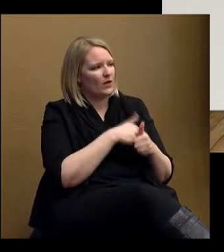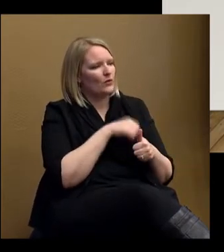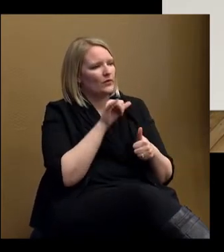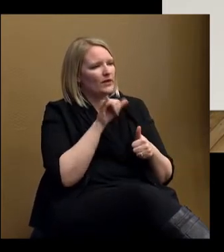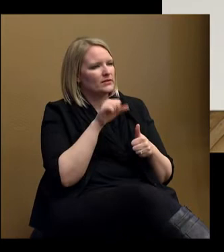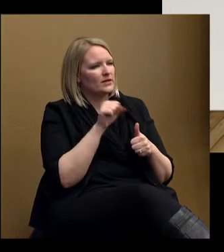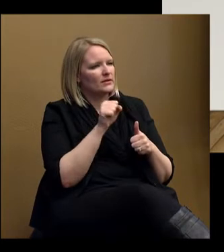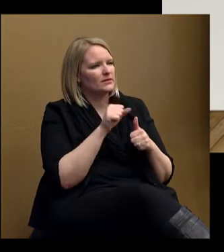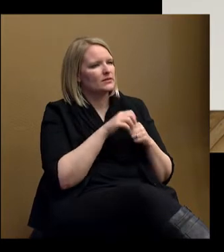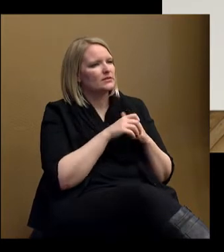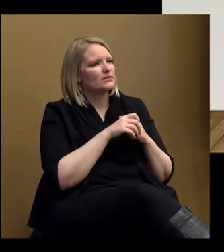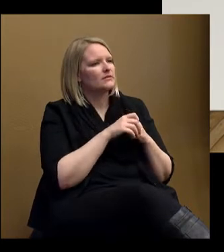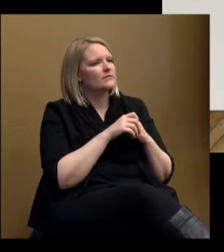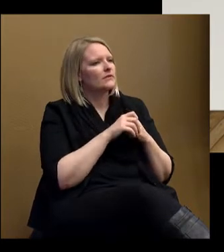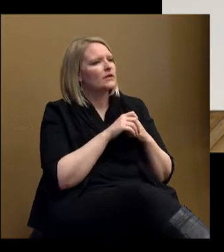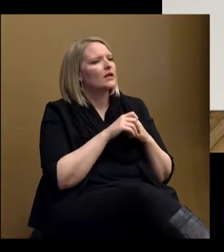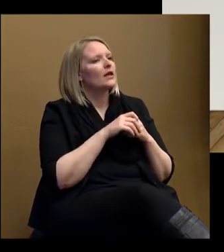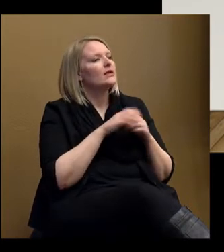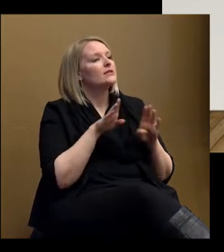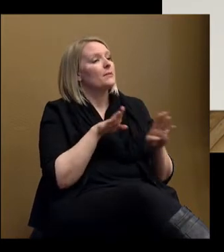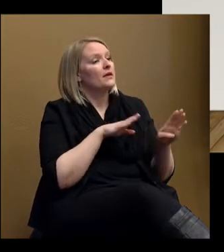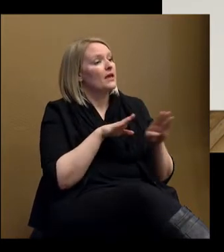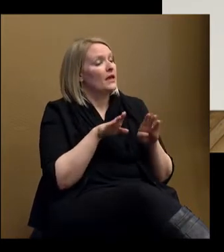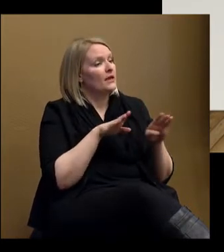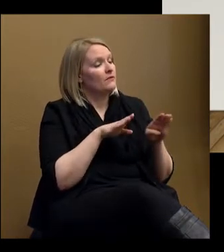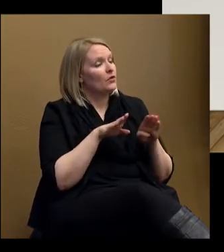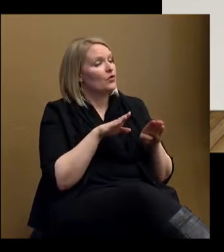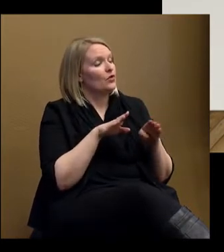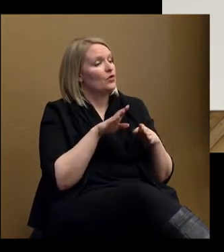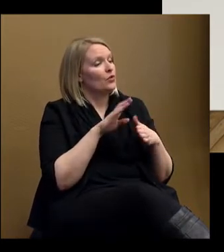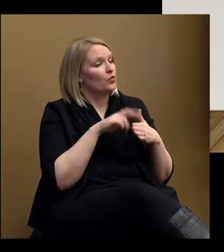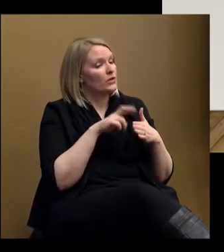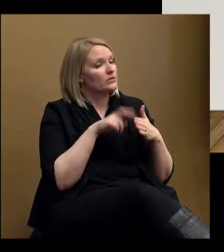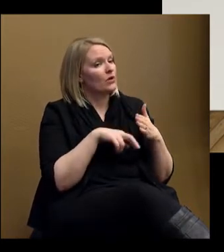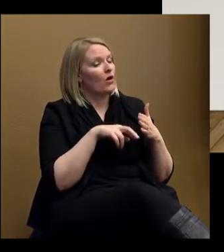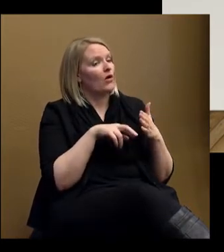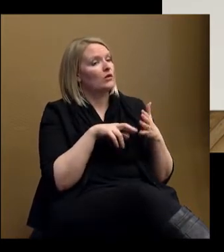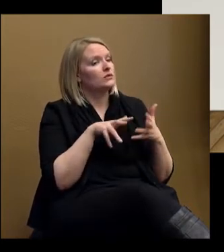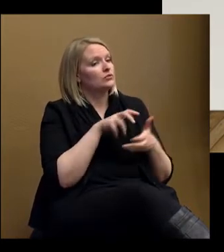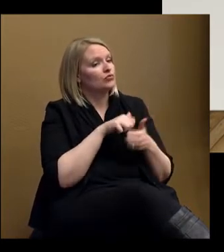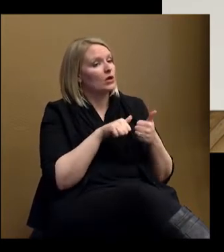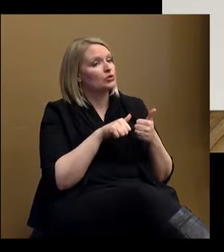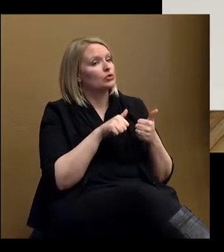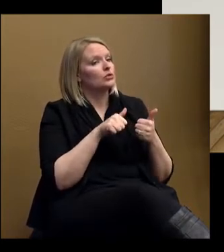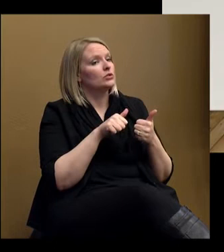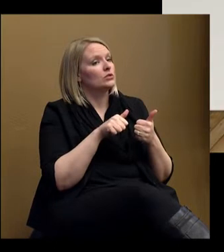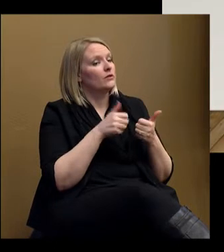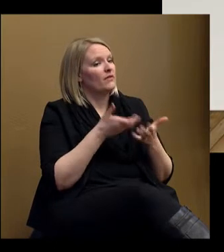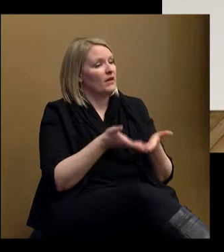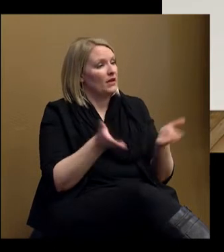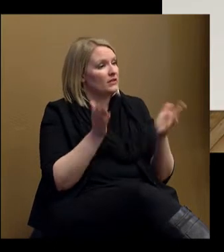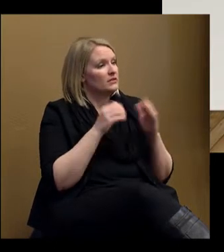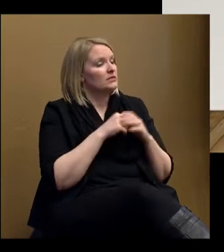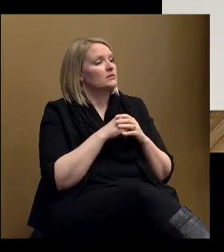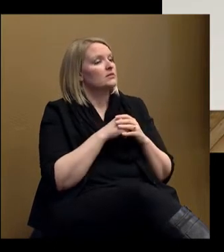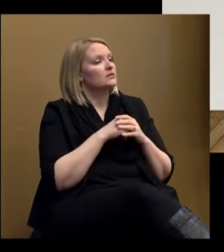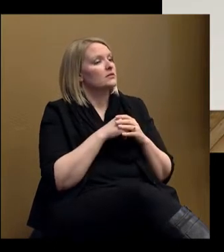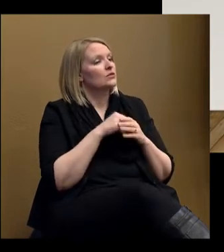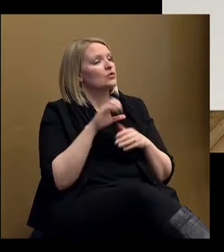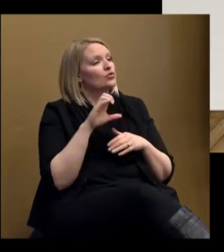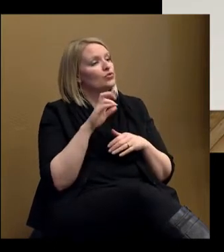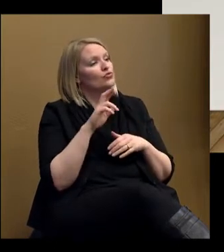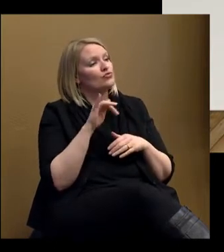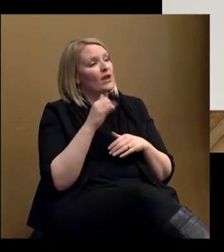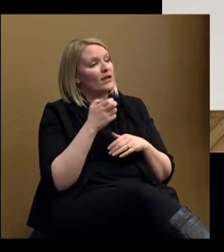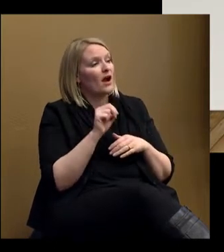yes. Does the behavior result in destruction or damage to materials? The crayon, you